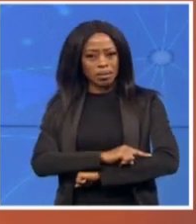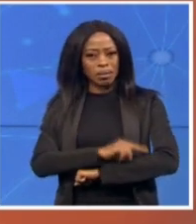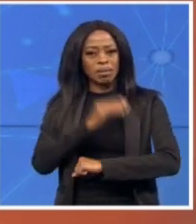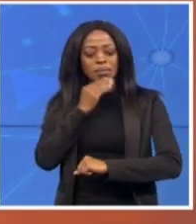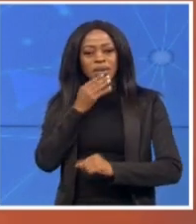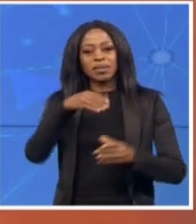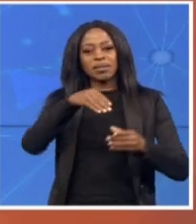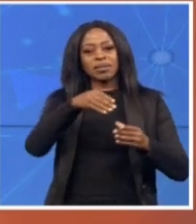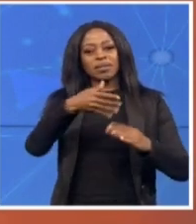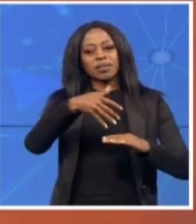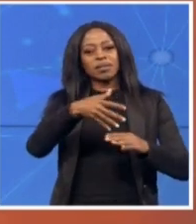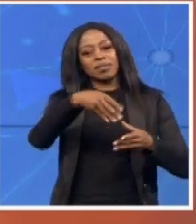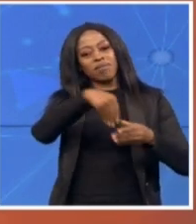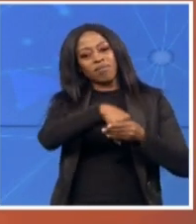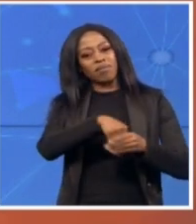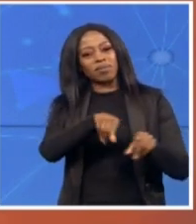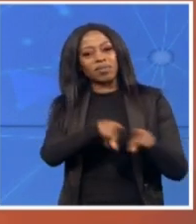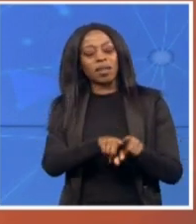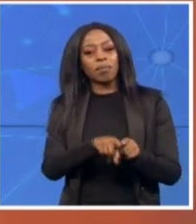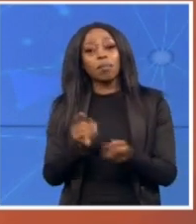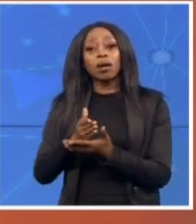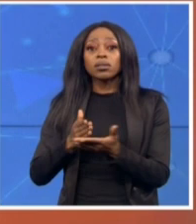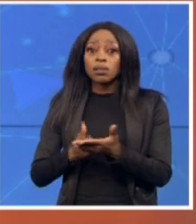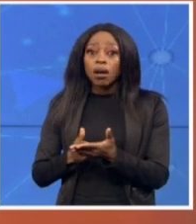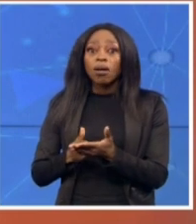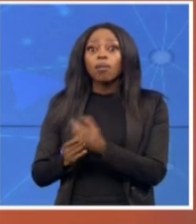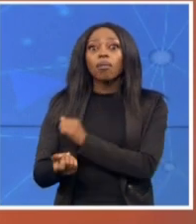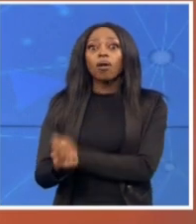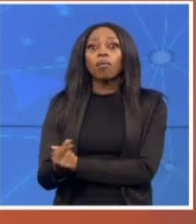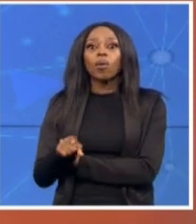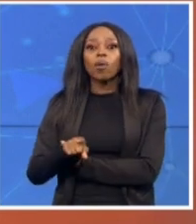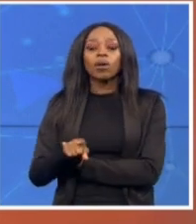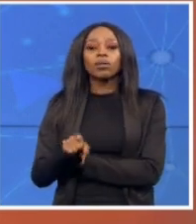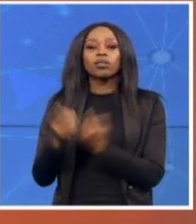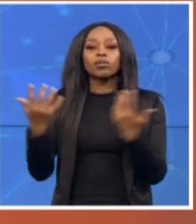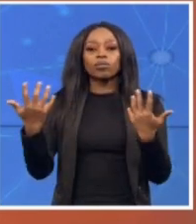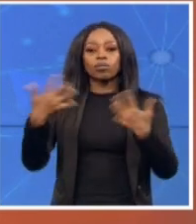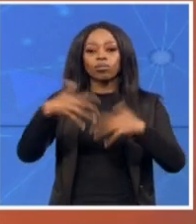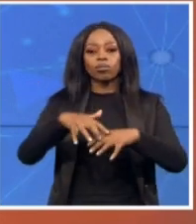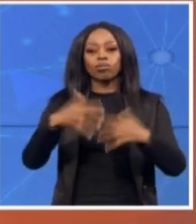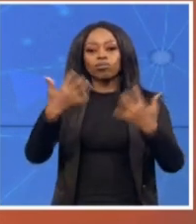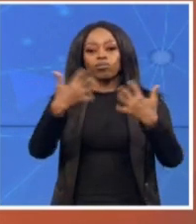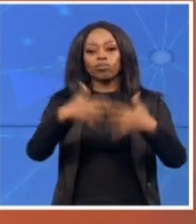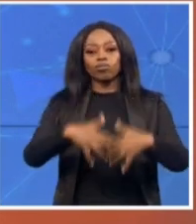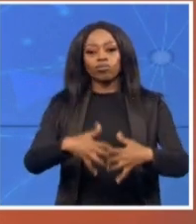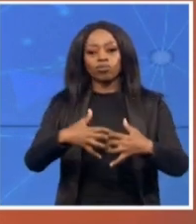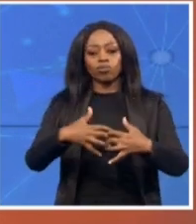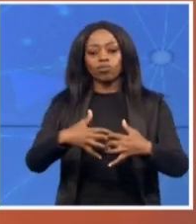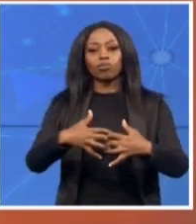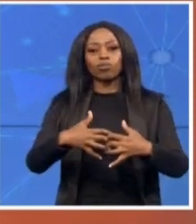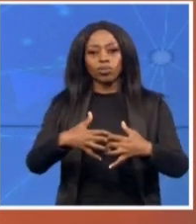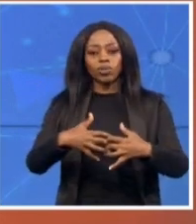it's one when we have to reconcile with the excess death that are coming from the